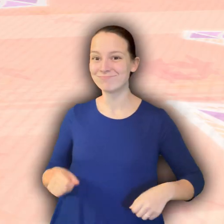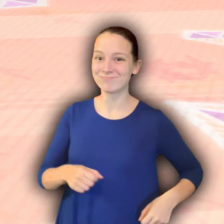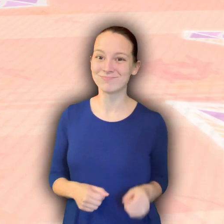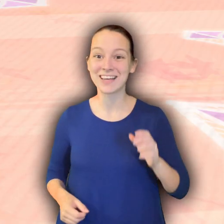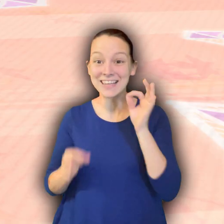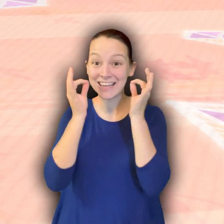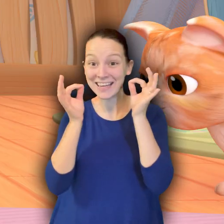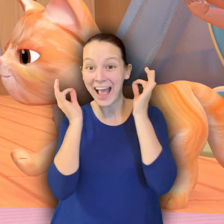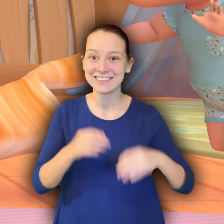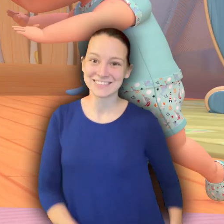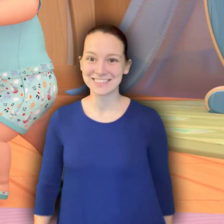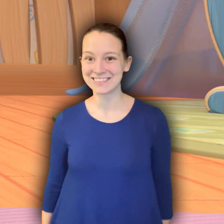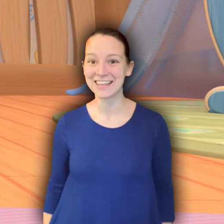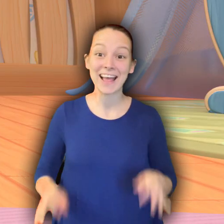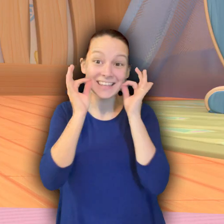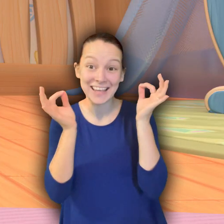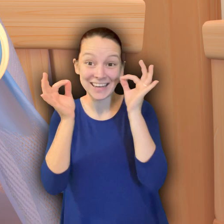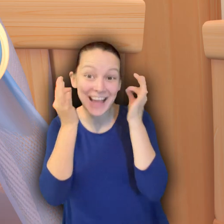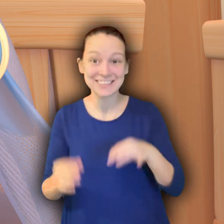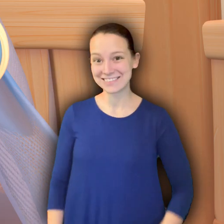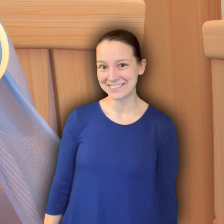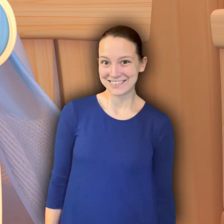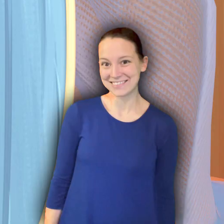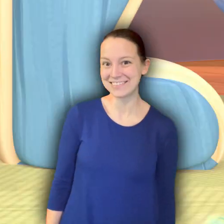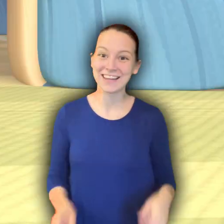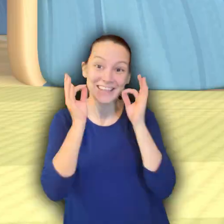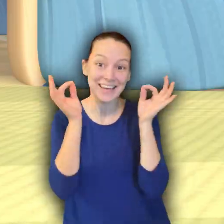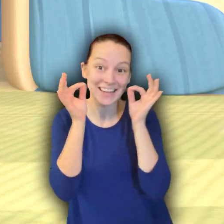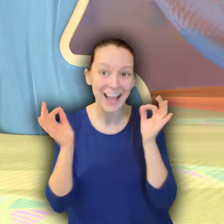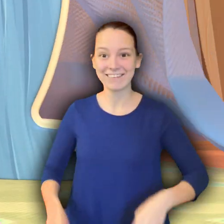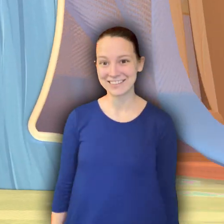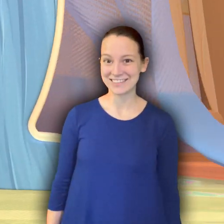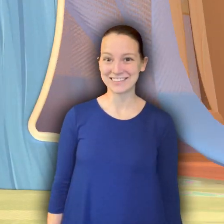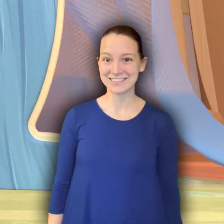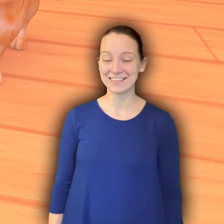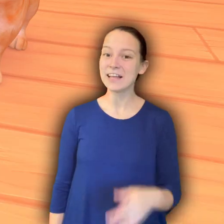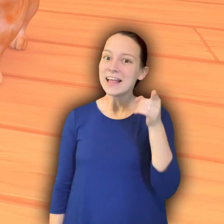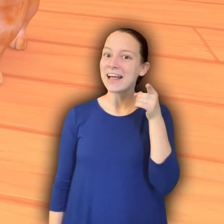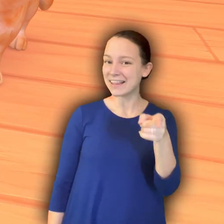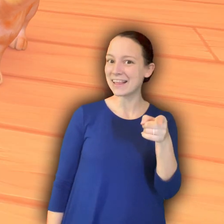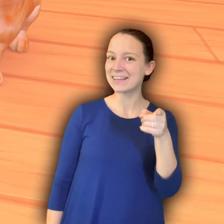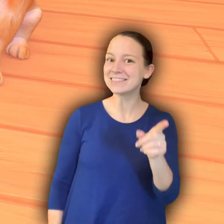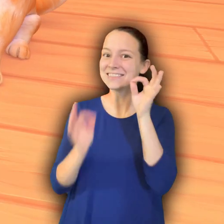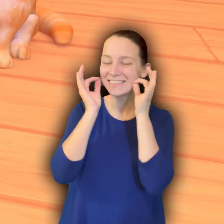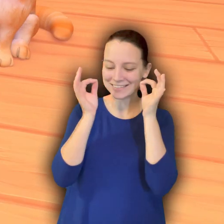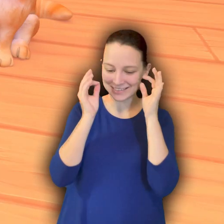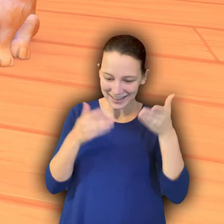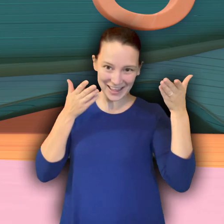Kitty cat. Kitty cat. Kitty cat. Kitty cat. There